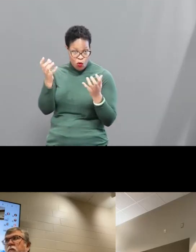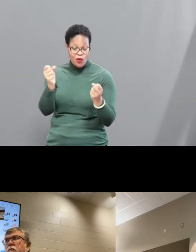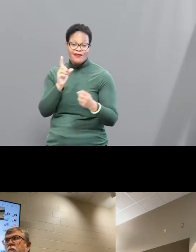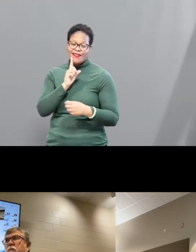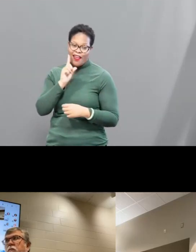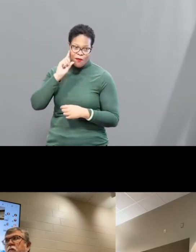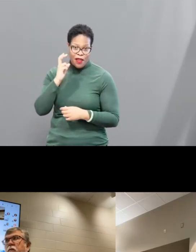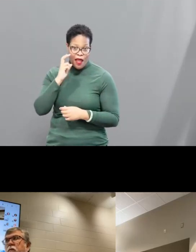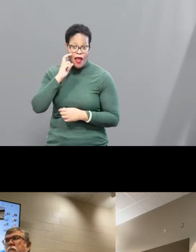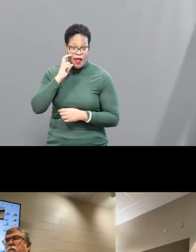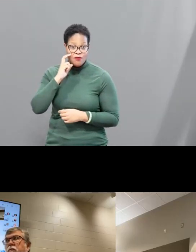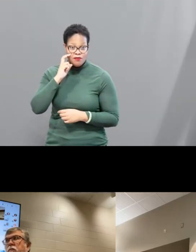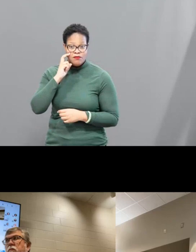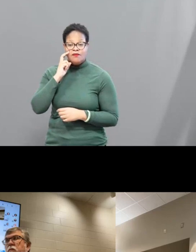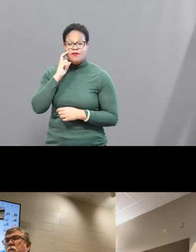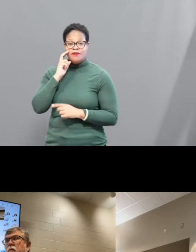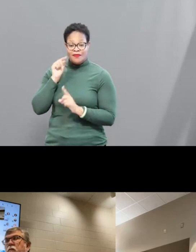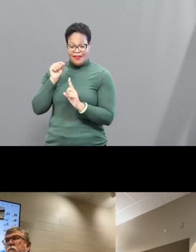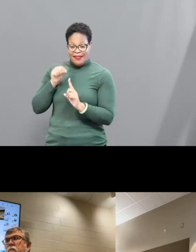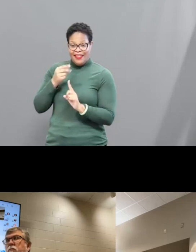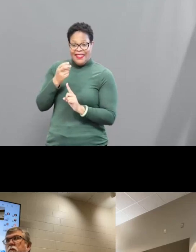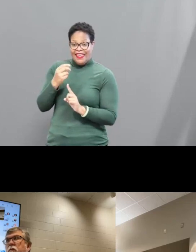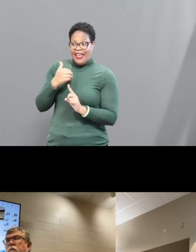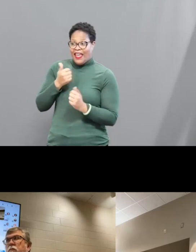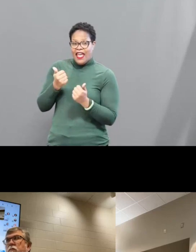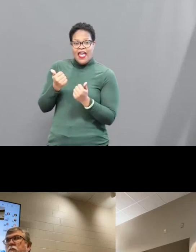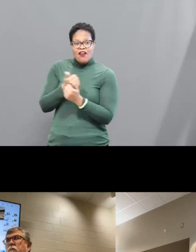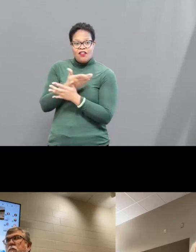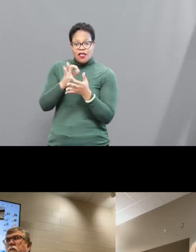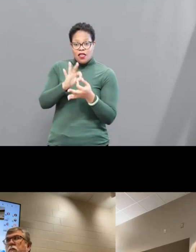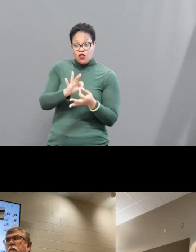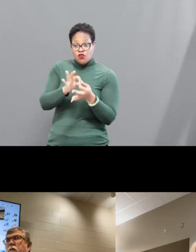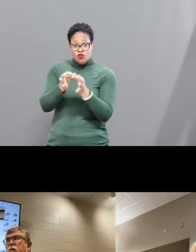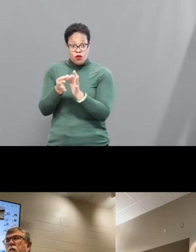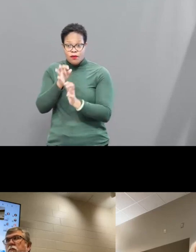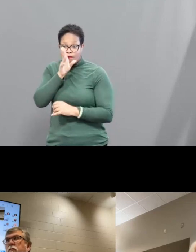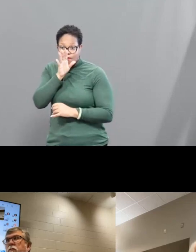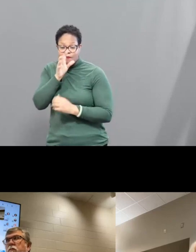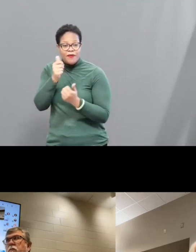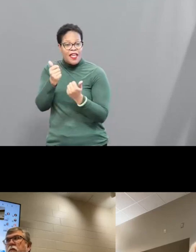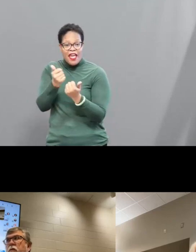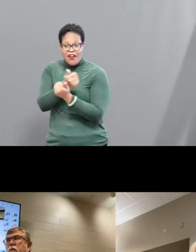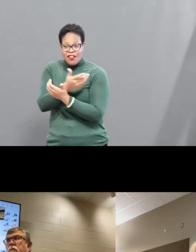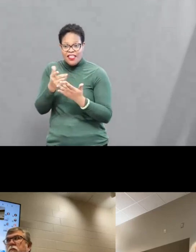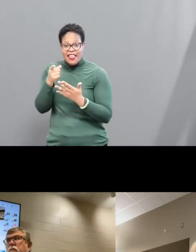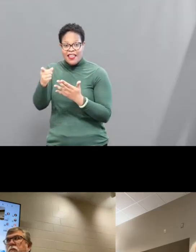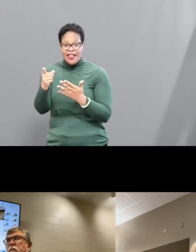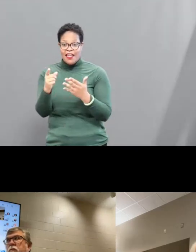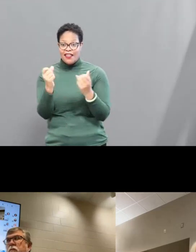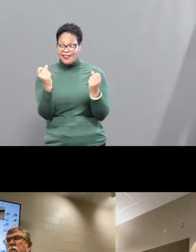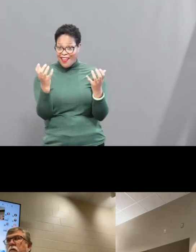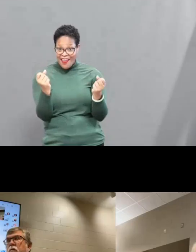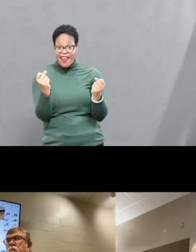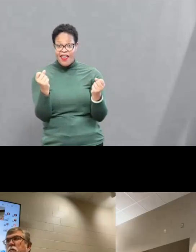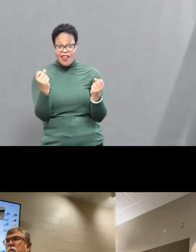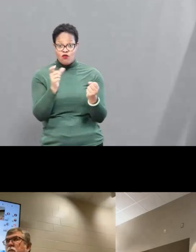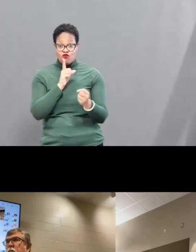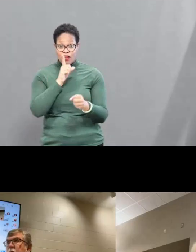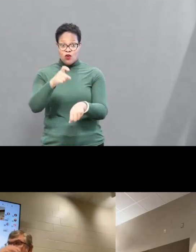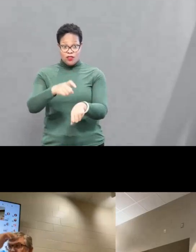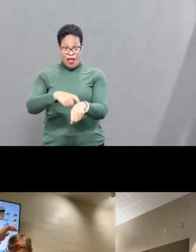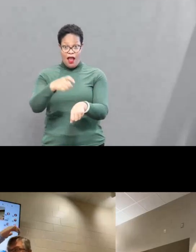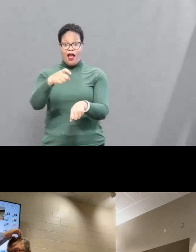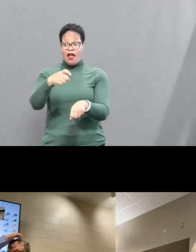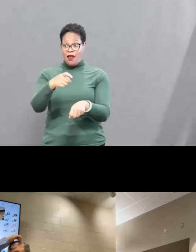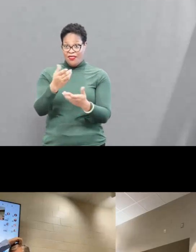and blind. And he had everything interpreted and everything that he said in real